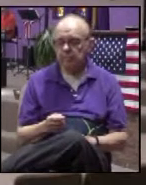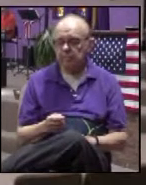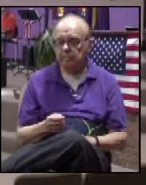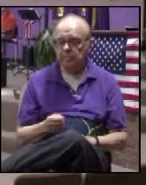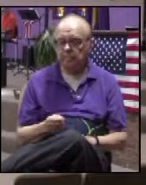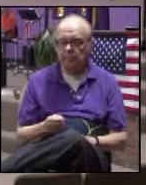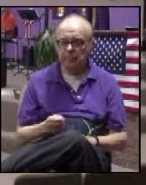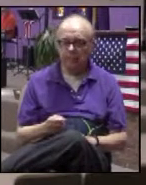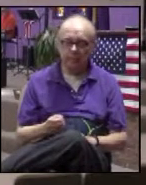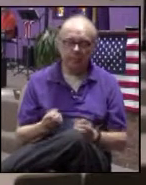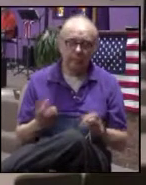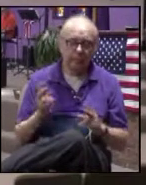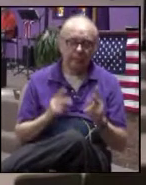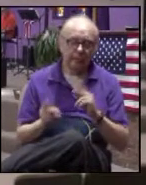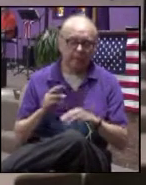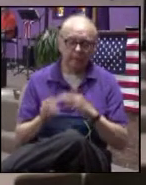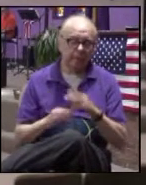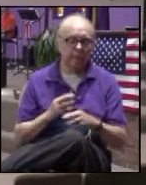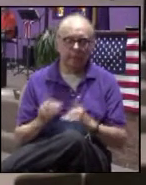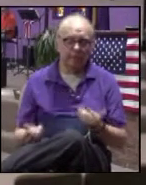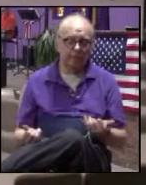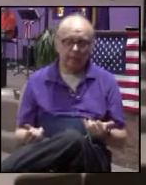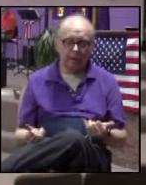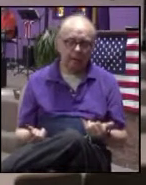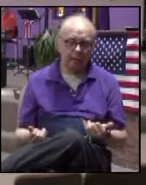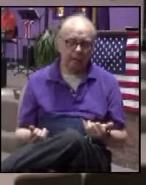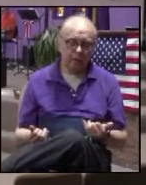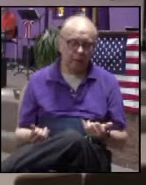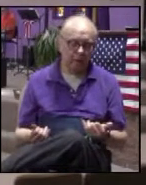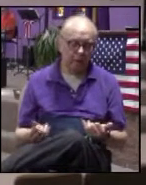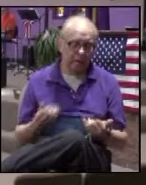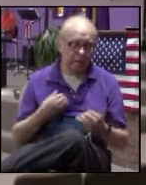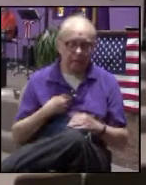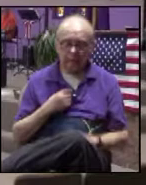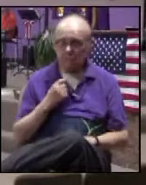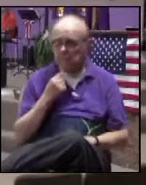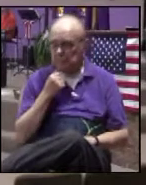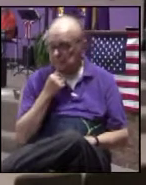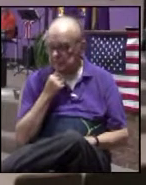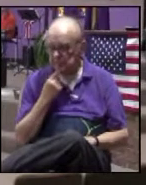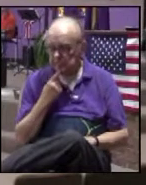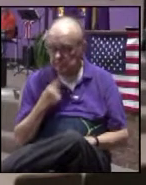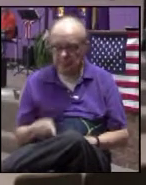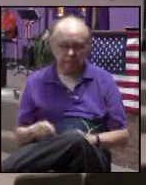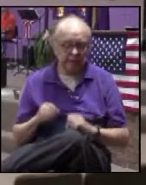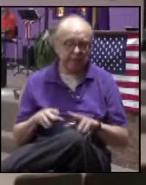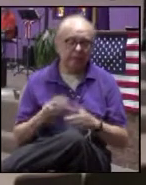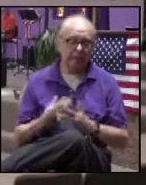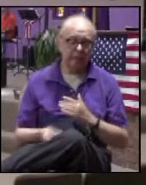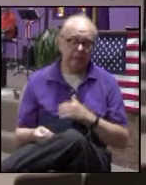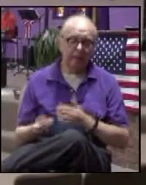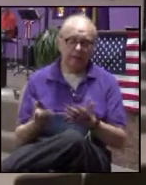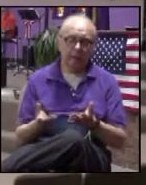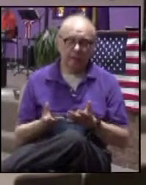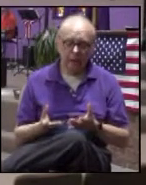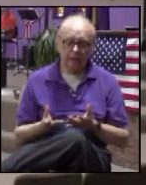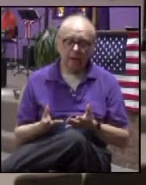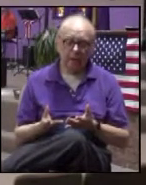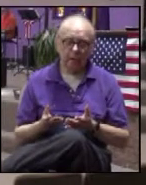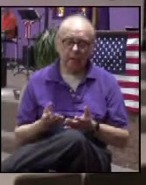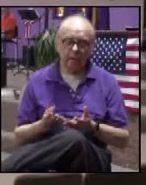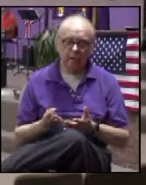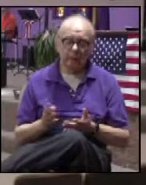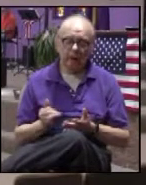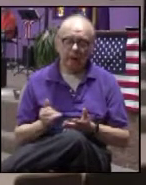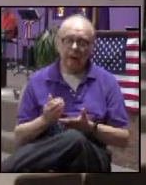There are so many people in this world today that are feeling alone and depressed and left out. And all they want is to be wanted by somebody.